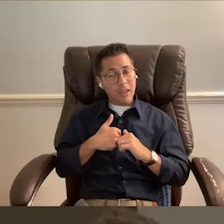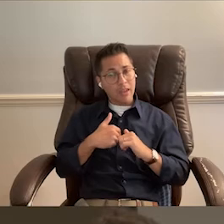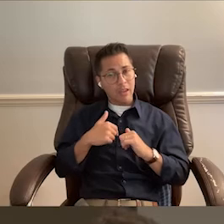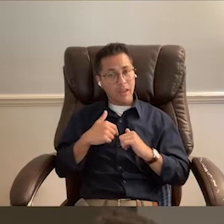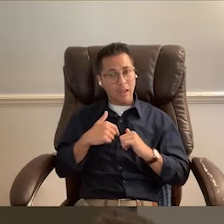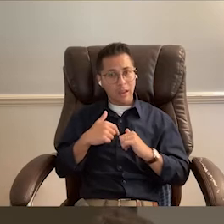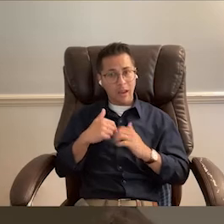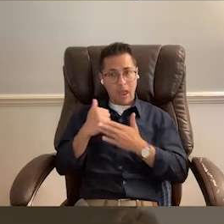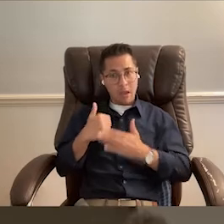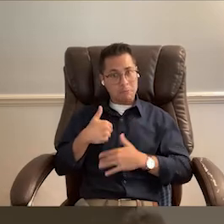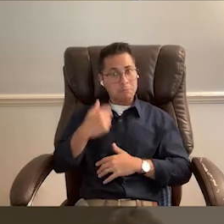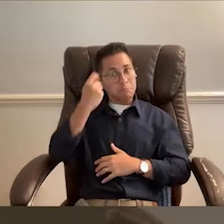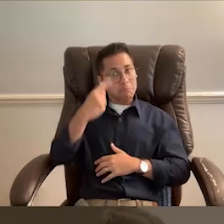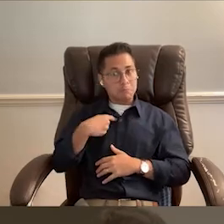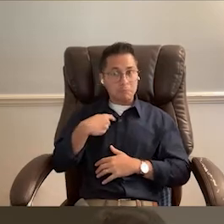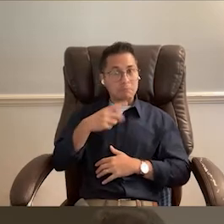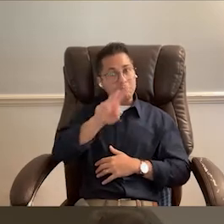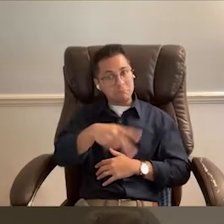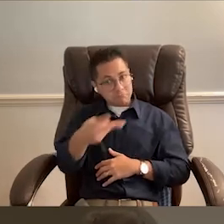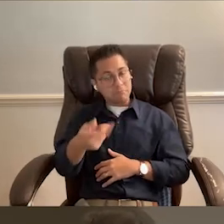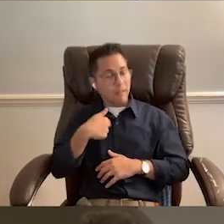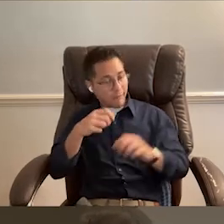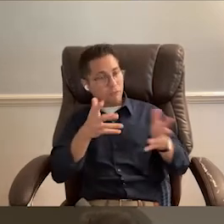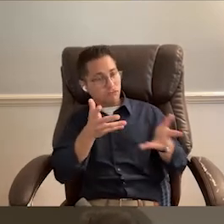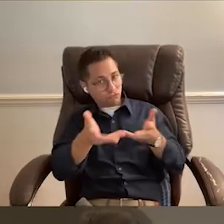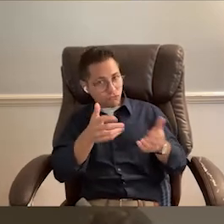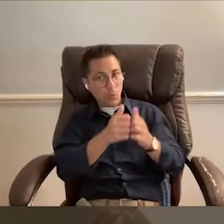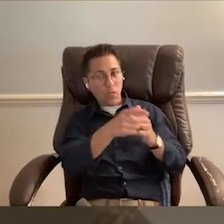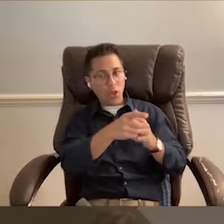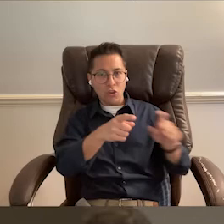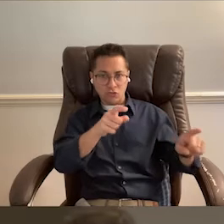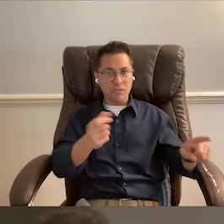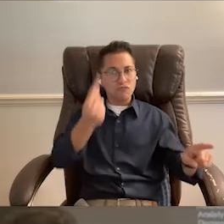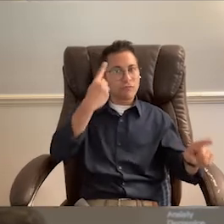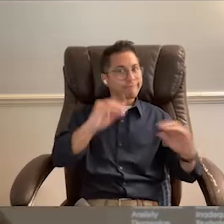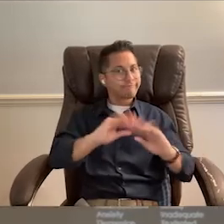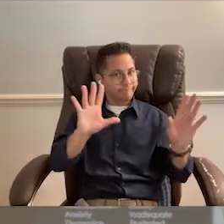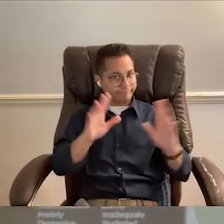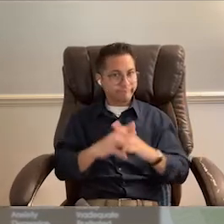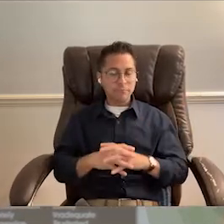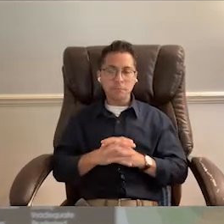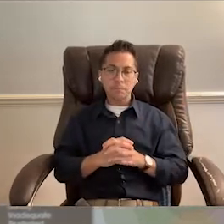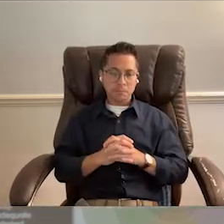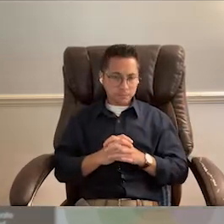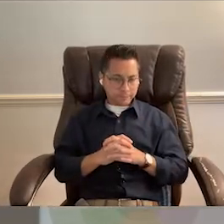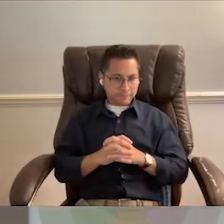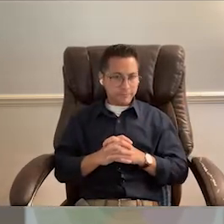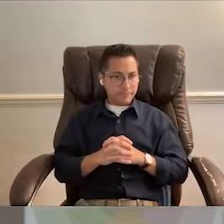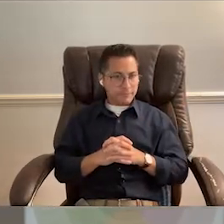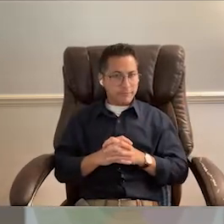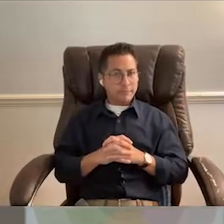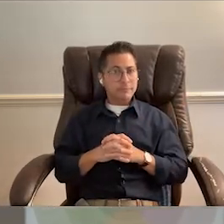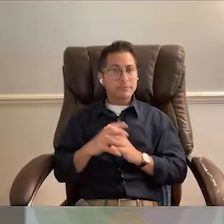for her to be able to talk to me in a way I could understand, and then be able to talk to her in a way that she could